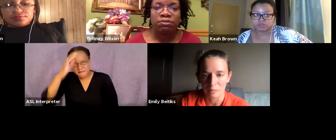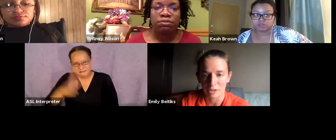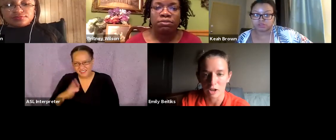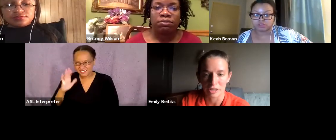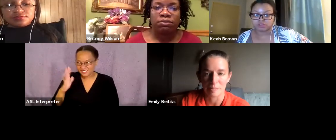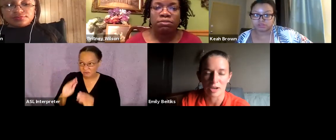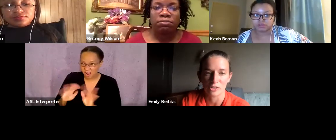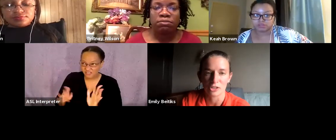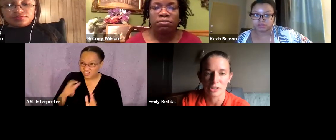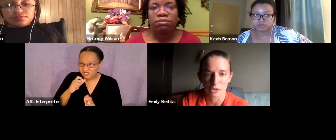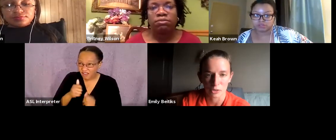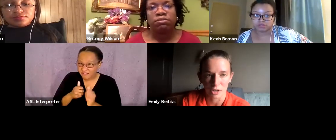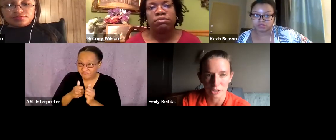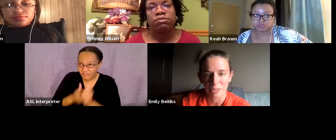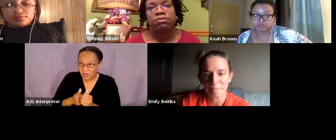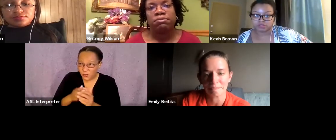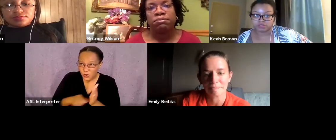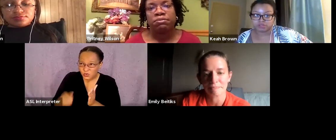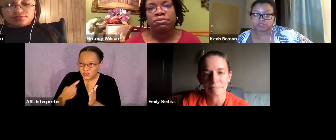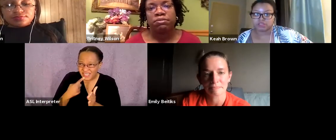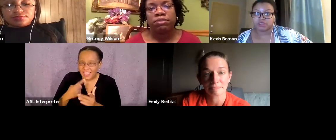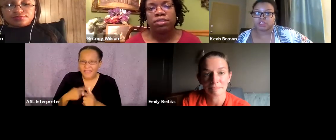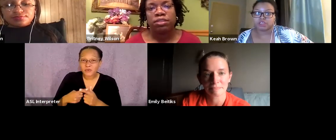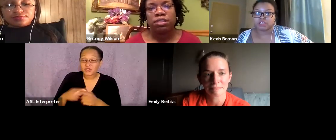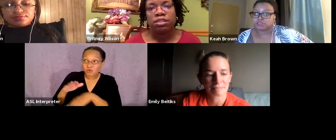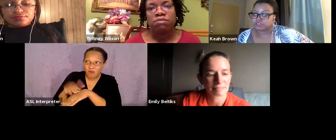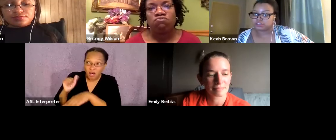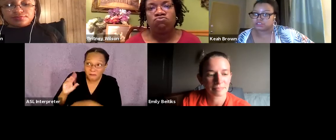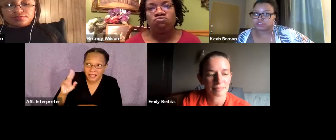support, and when calling them out turns into an argument?